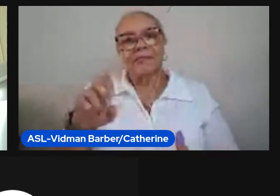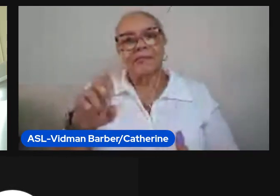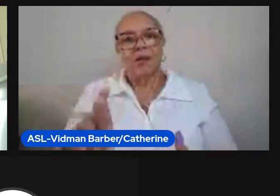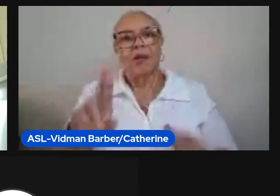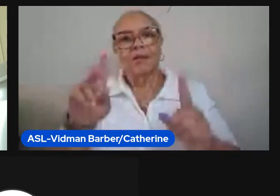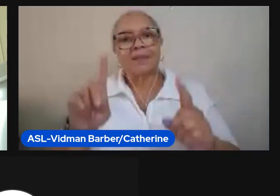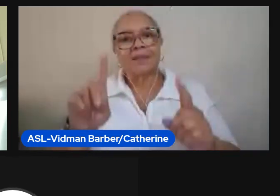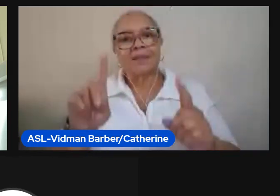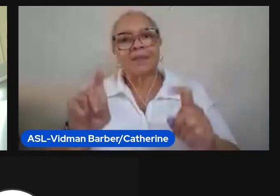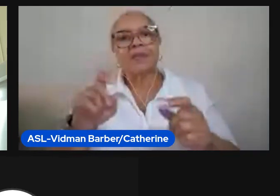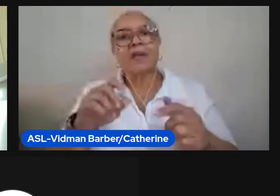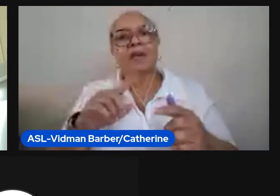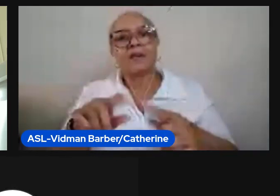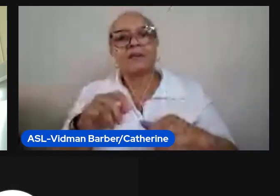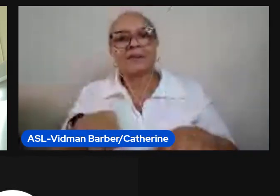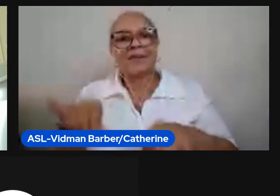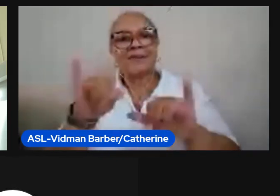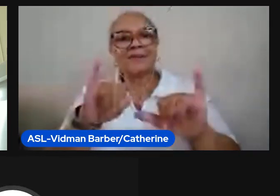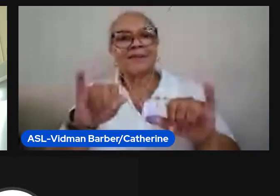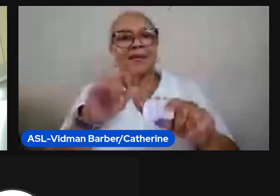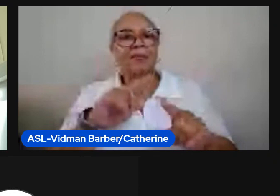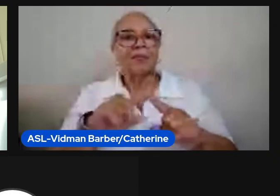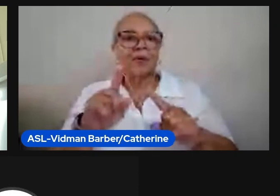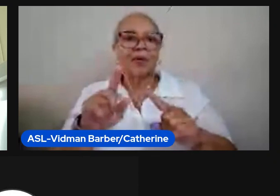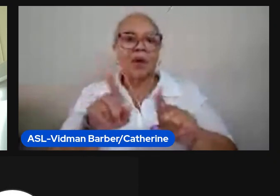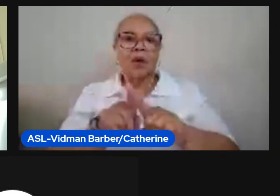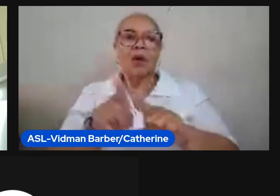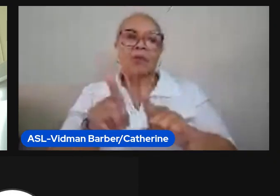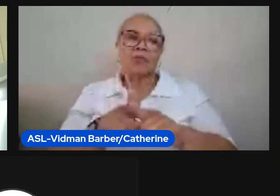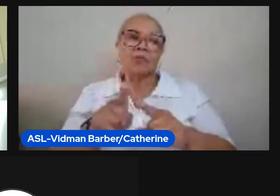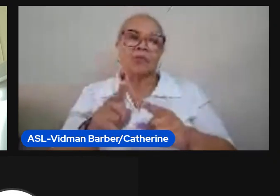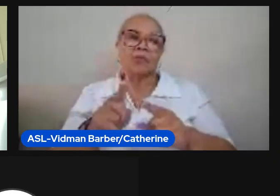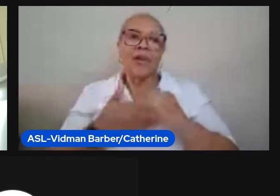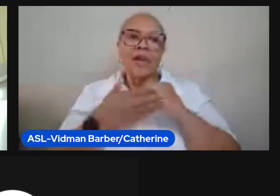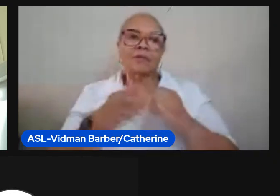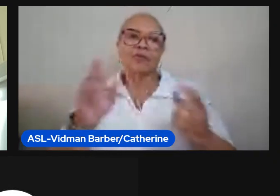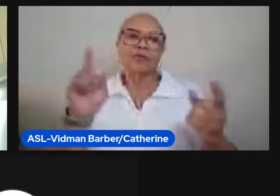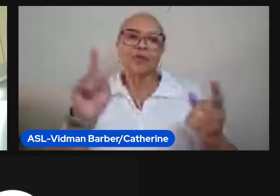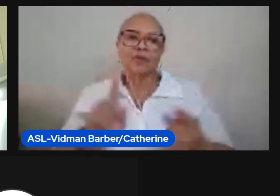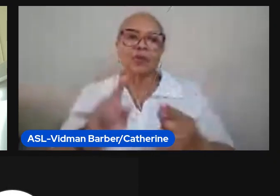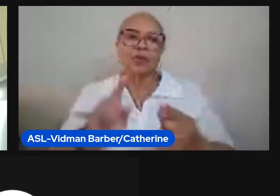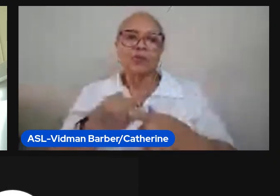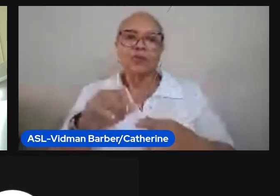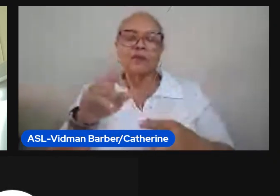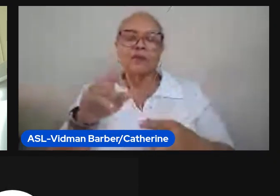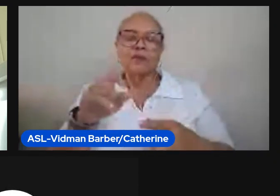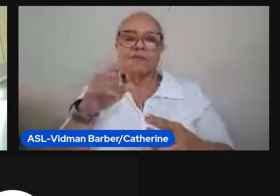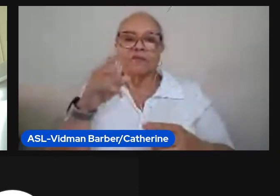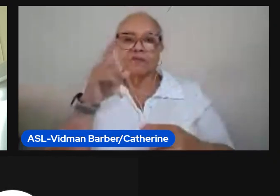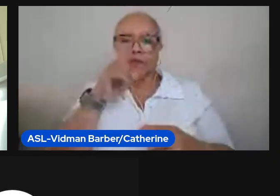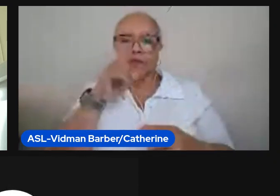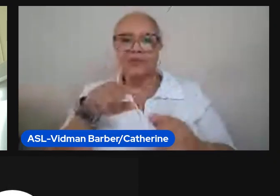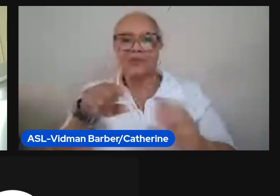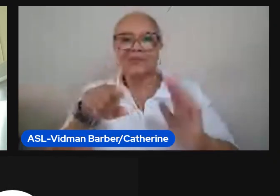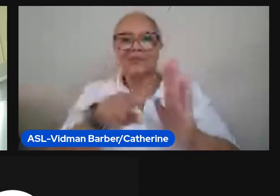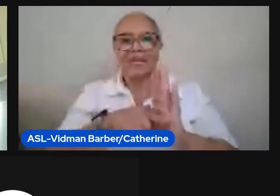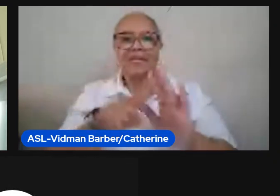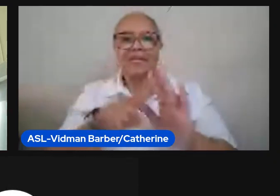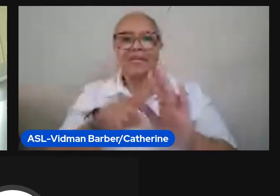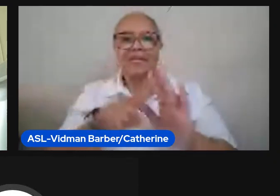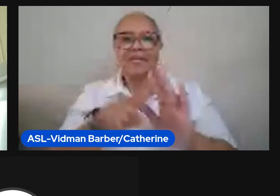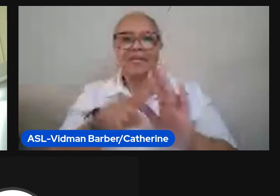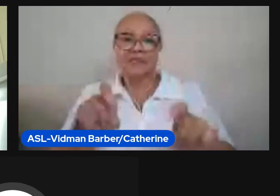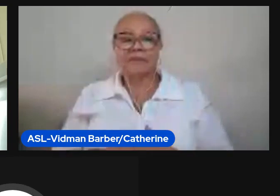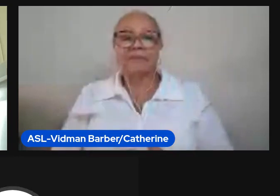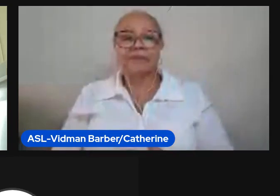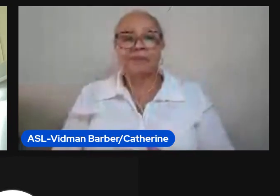standard, how does it kind of help reduce this false positivity or false negativity testing? Thank you. Yeah. No,